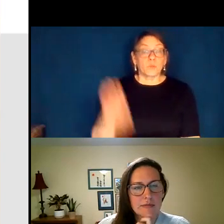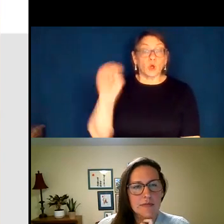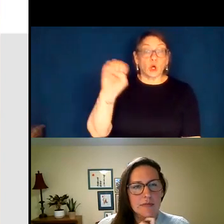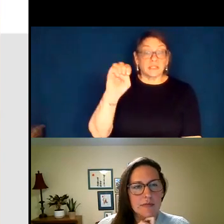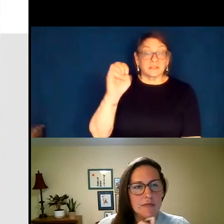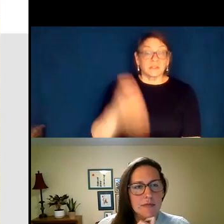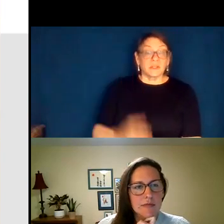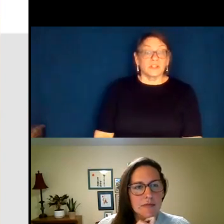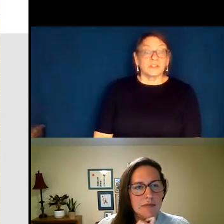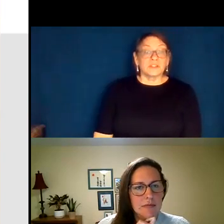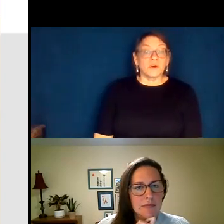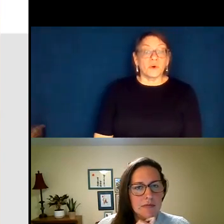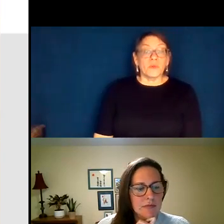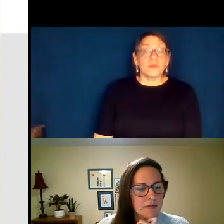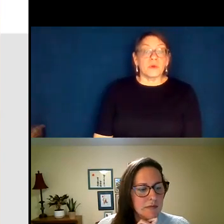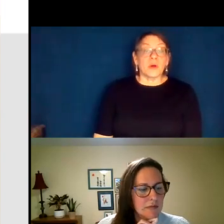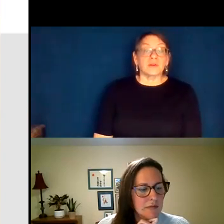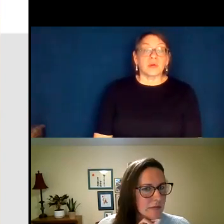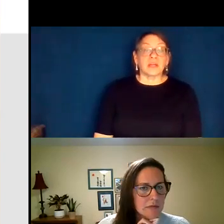I can't